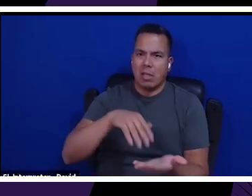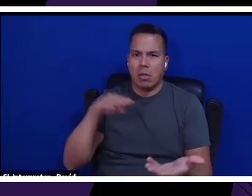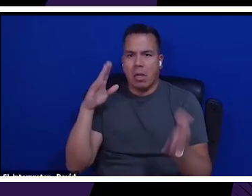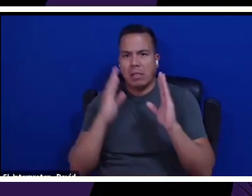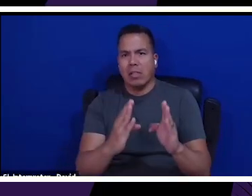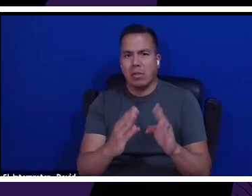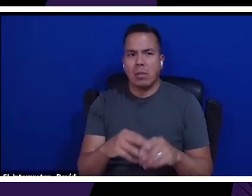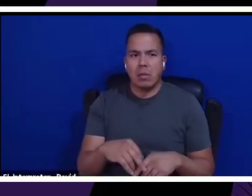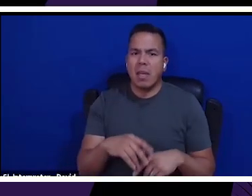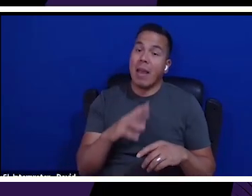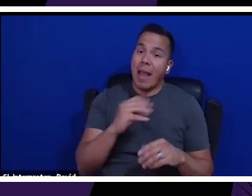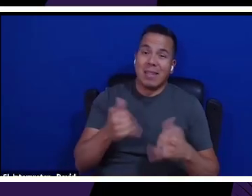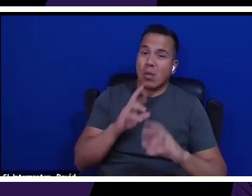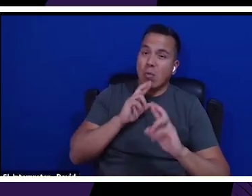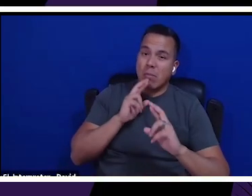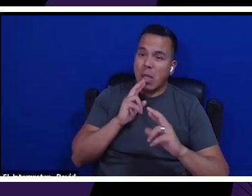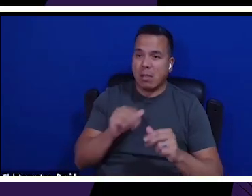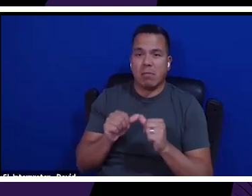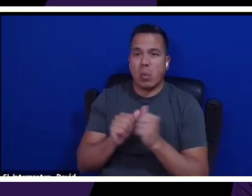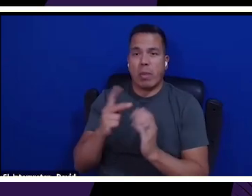still keeping pace with the project.